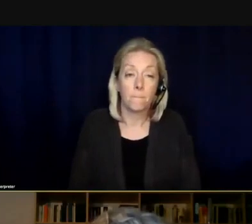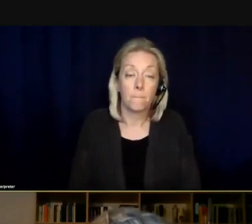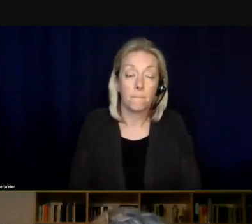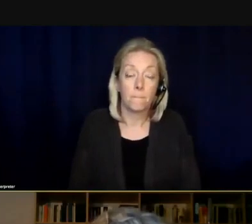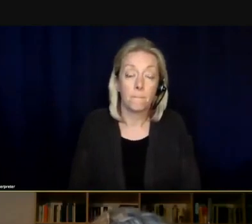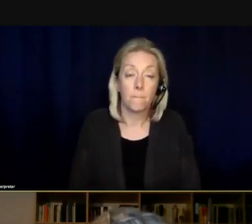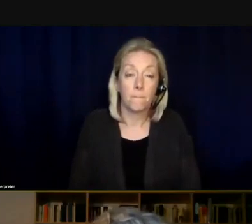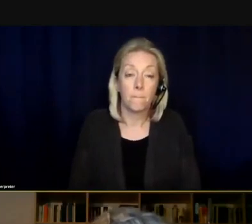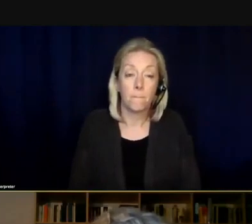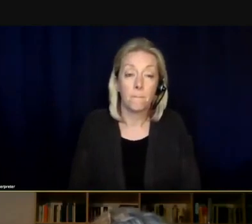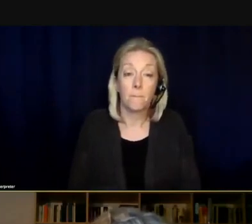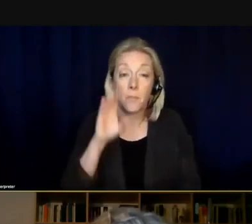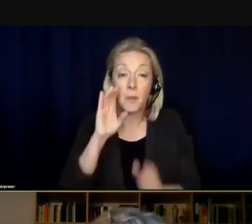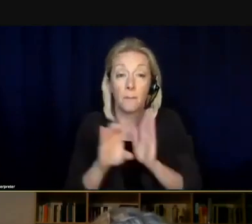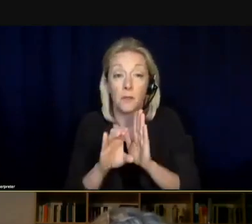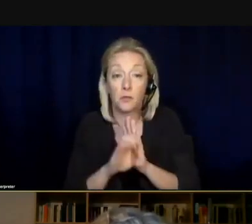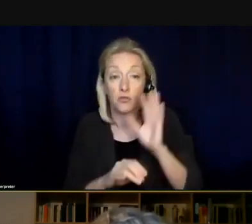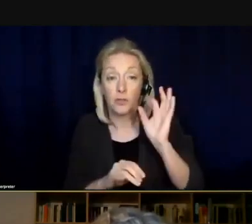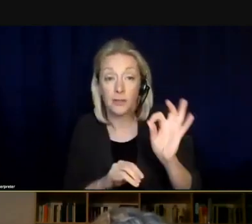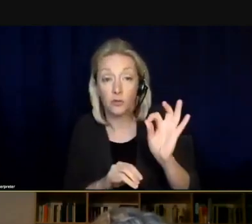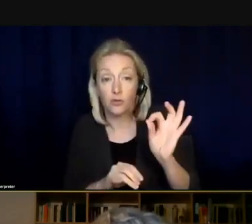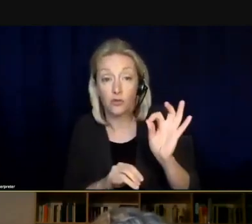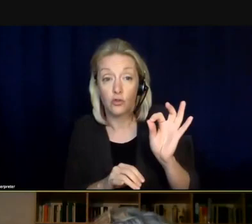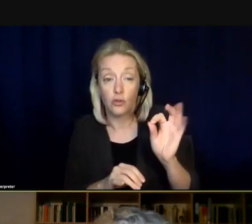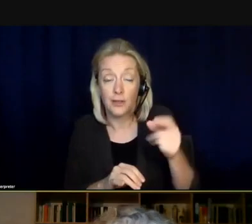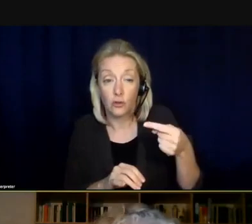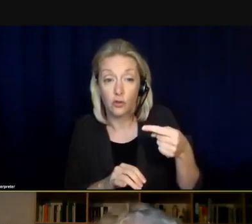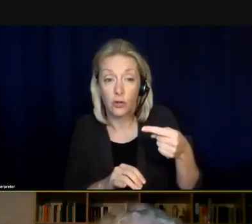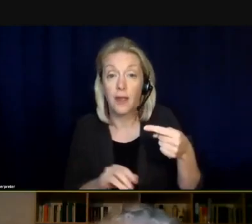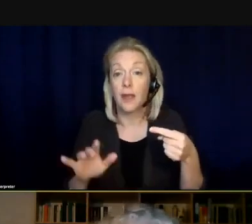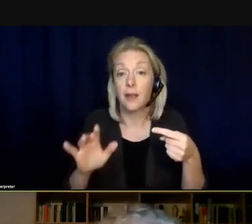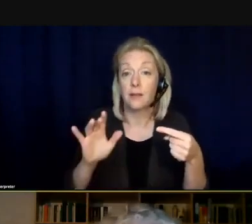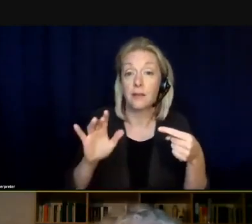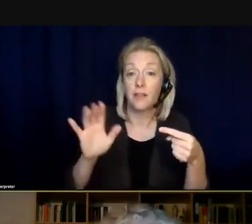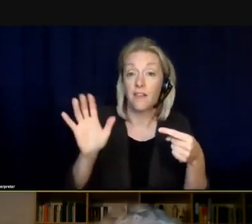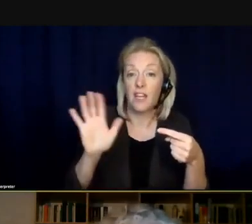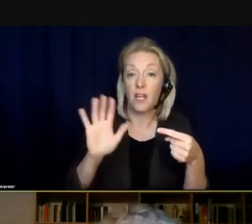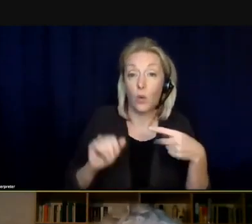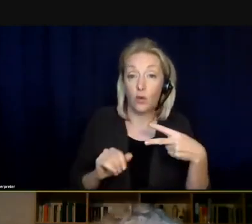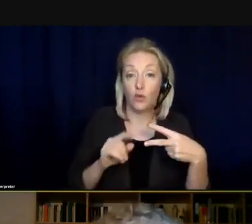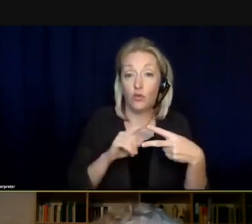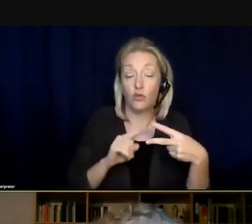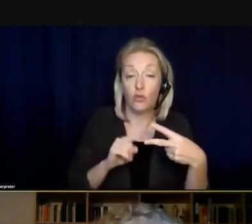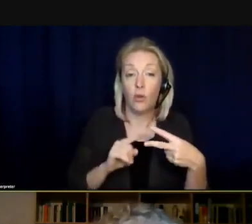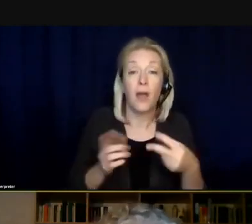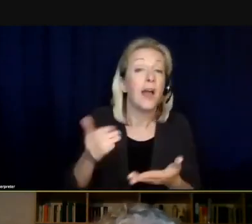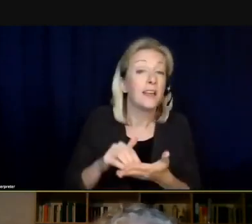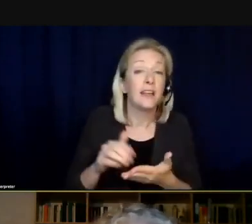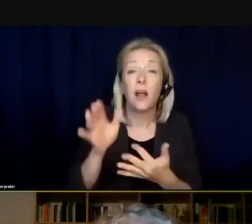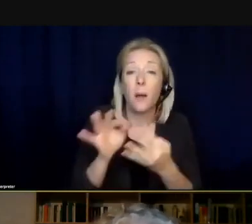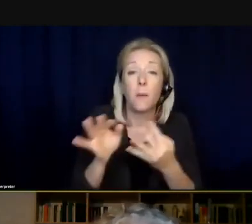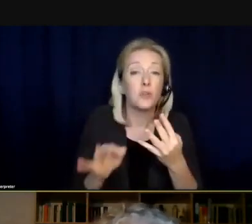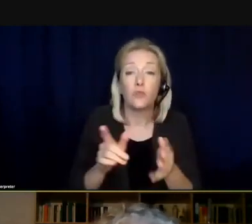graphic is here on the internet here, and the video is here. Now you don't have to use this. Again, these are